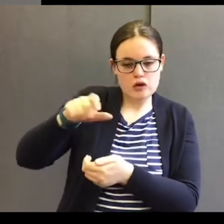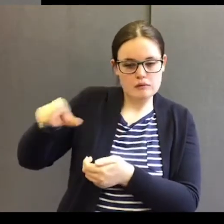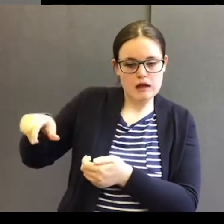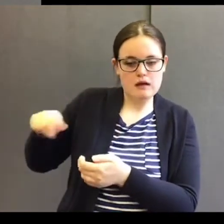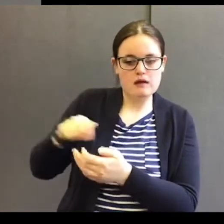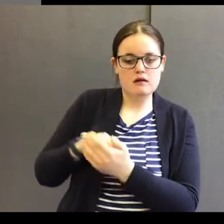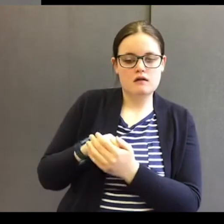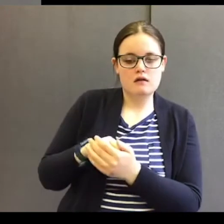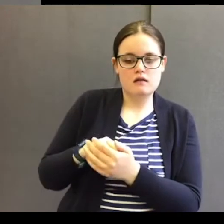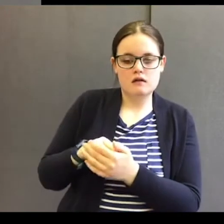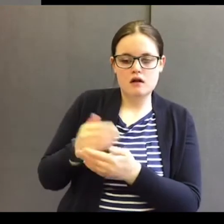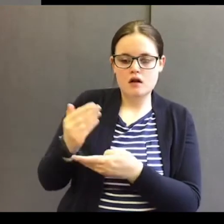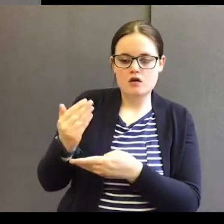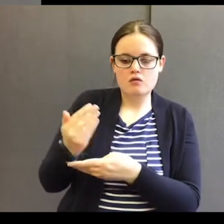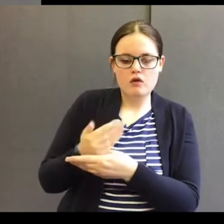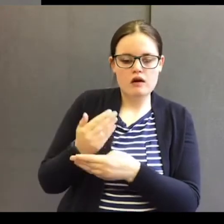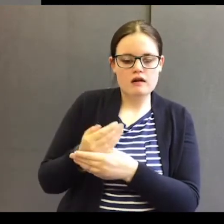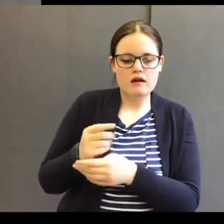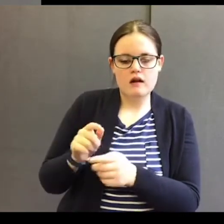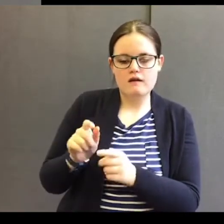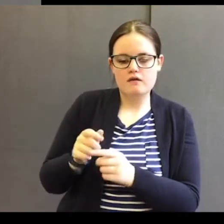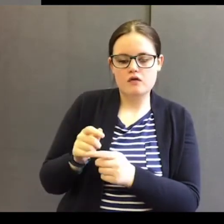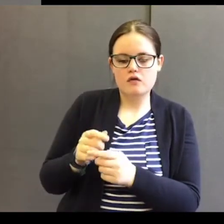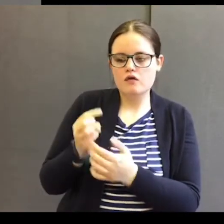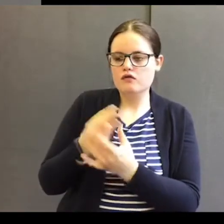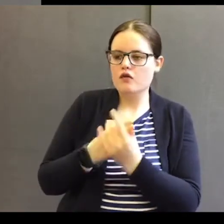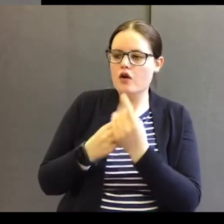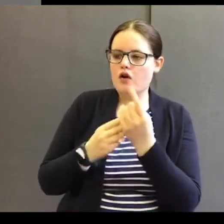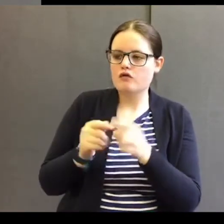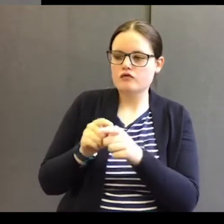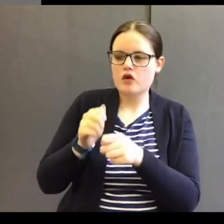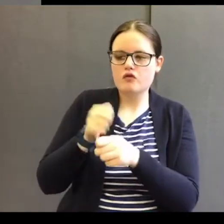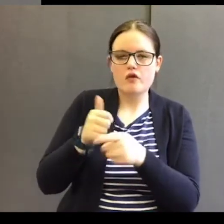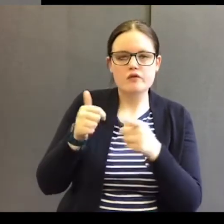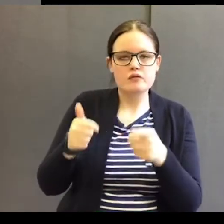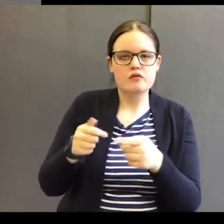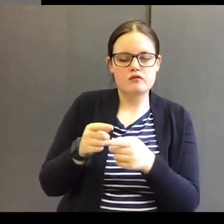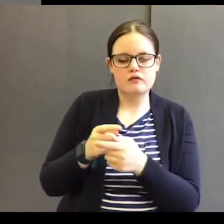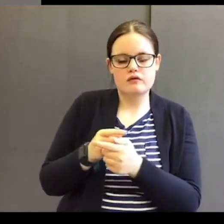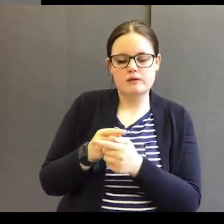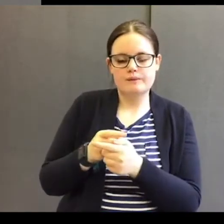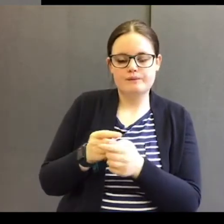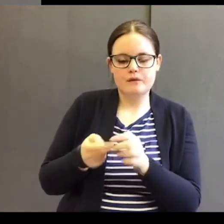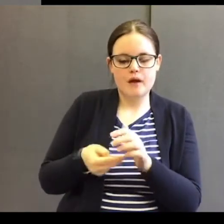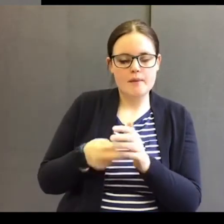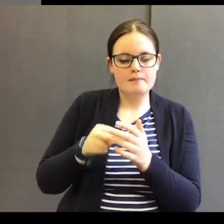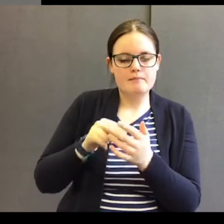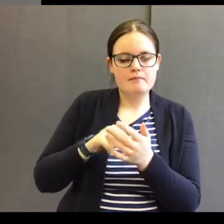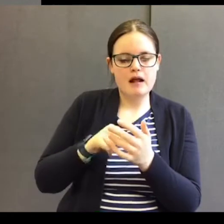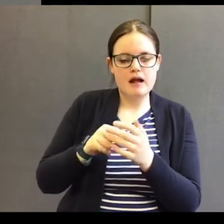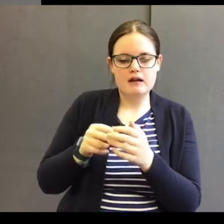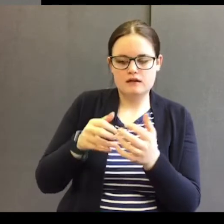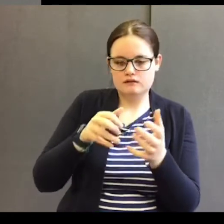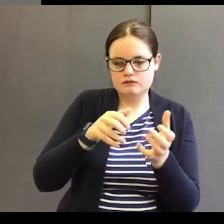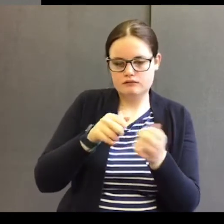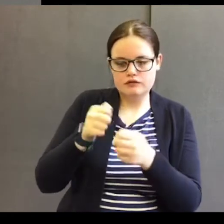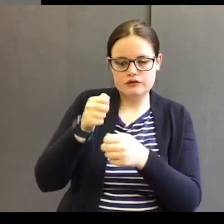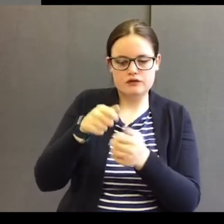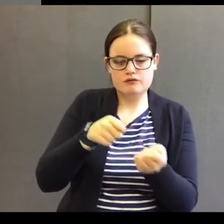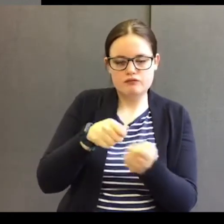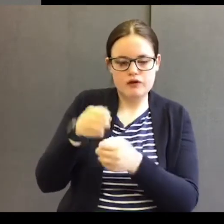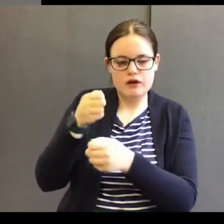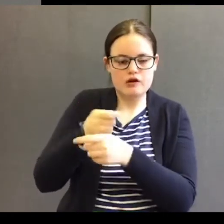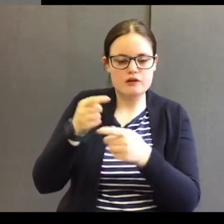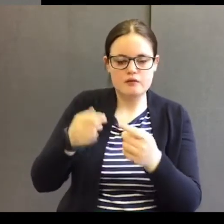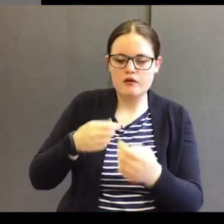these chapters is working out to the purposes of God's plan. The plan to take